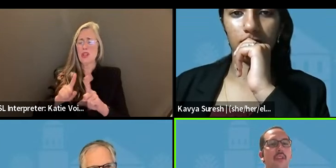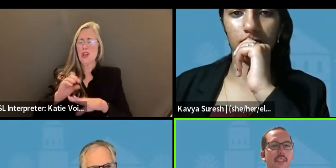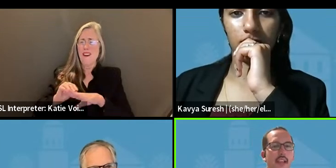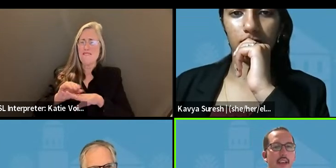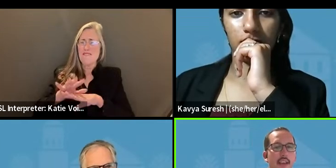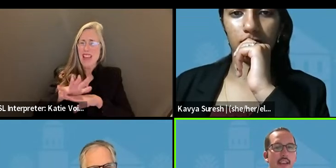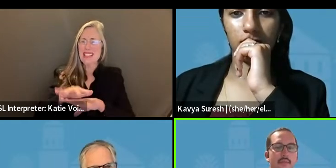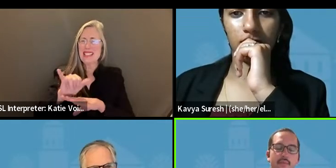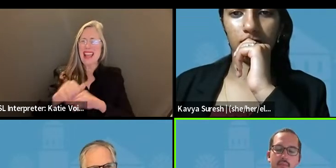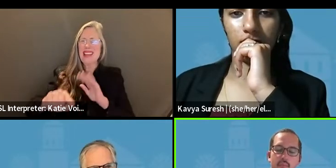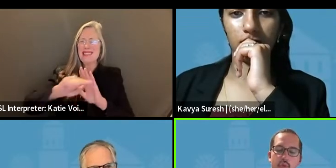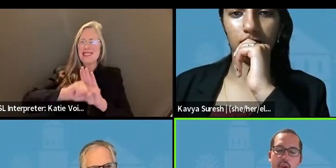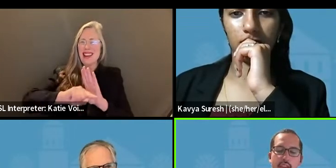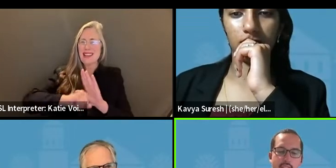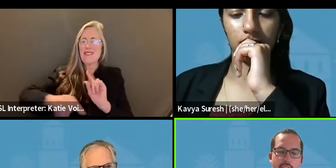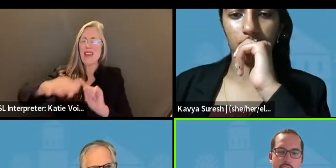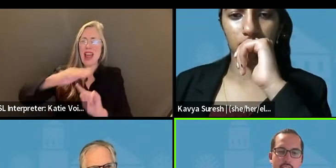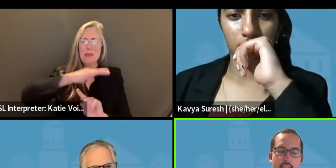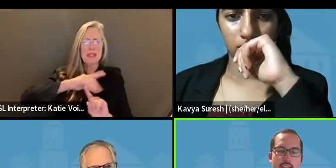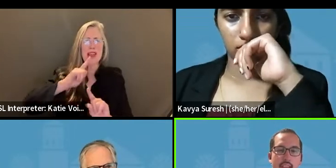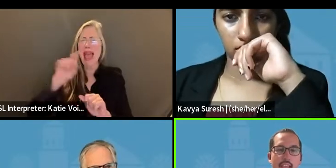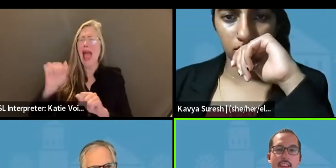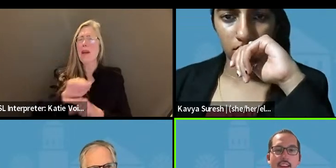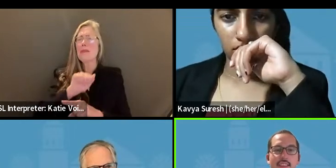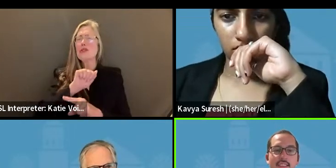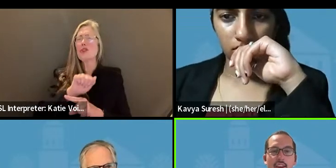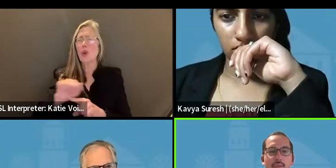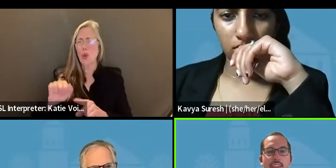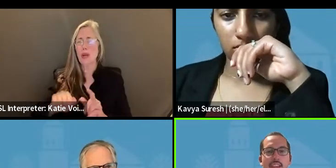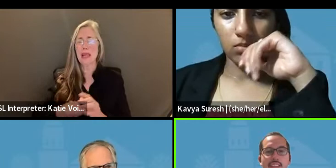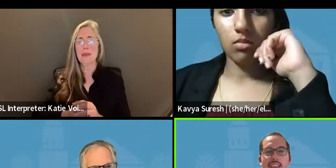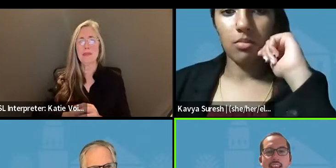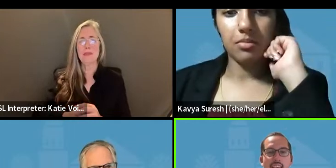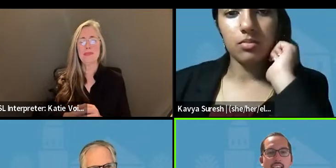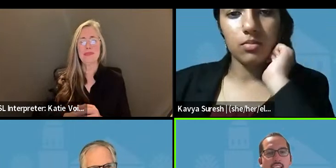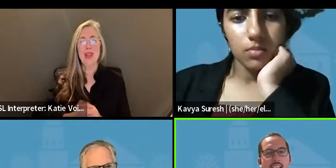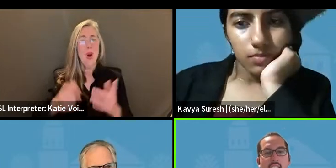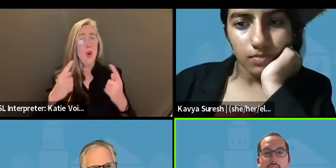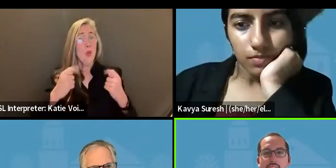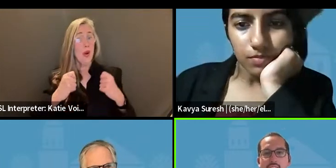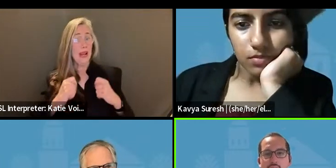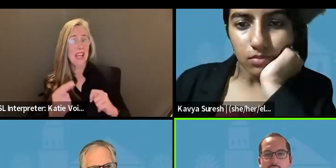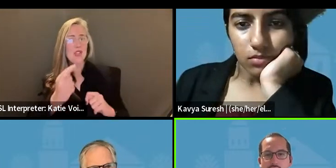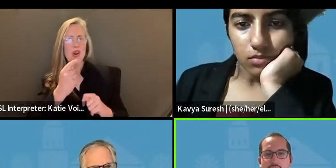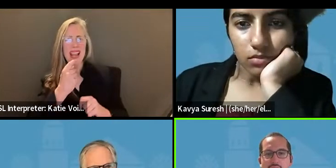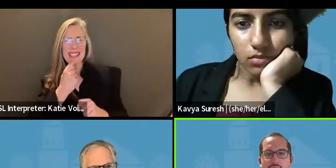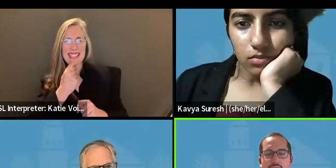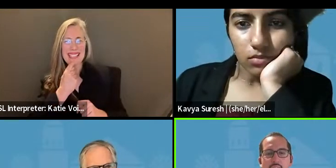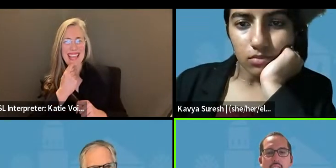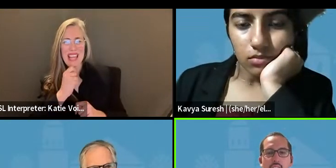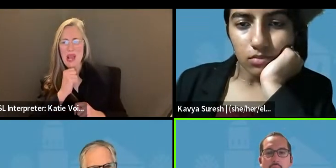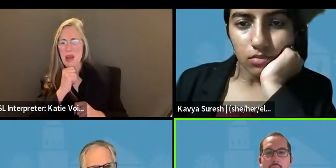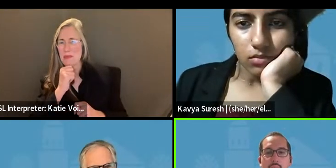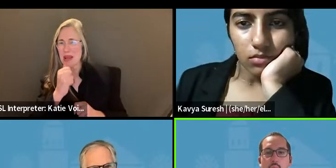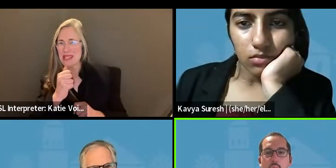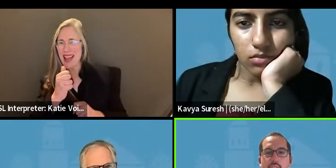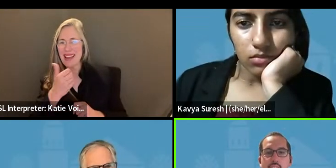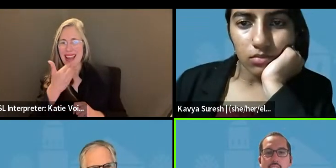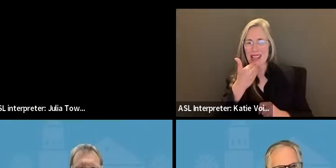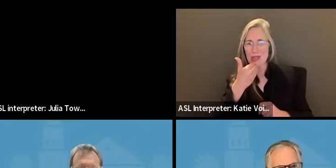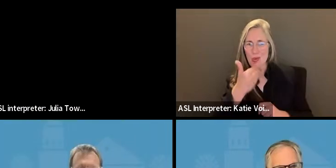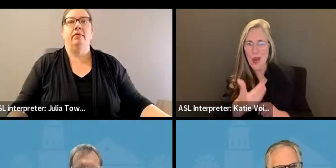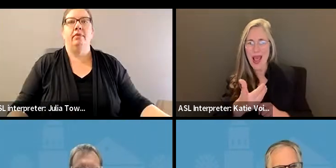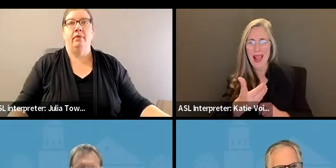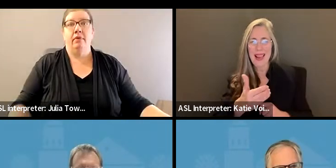What I was trying to say, and not as artfully as Avital today,